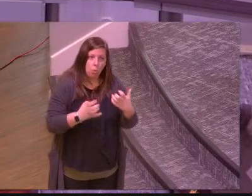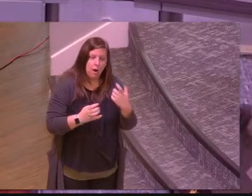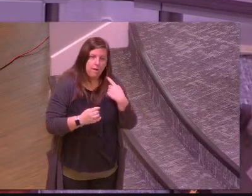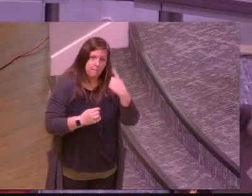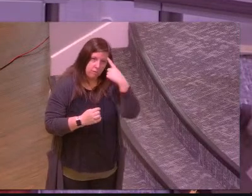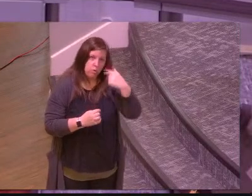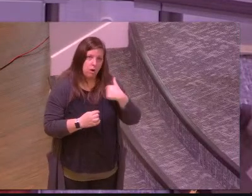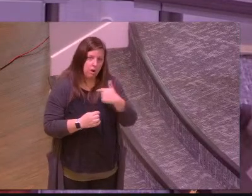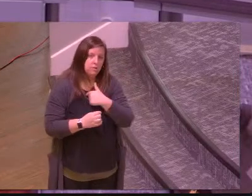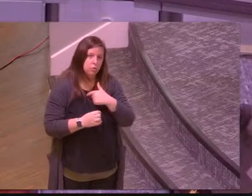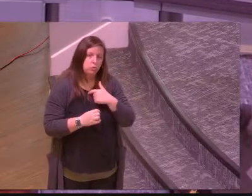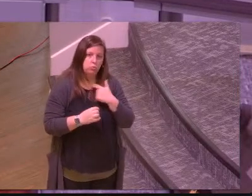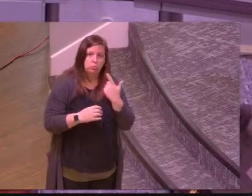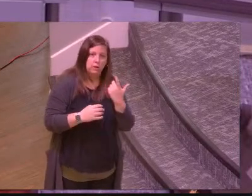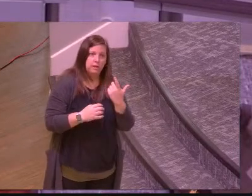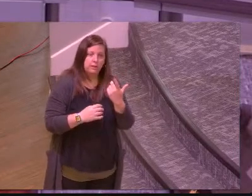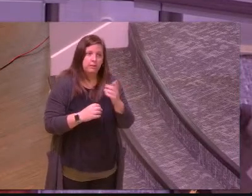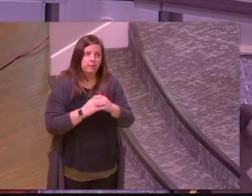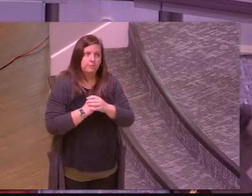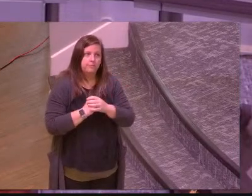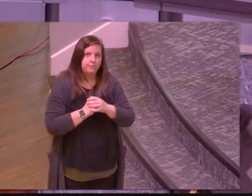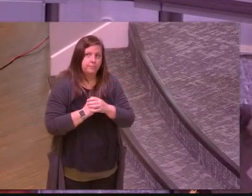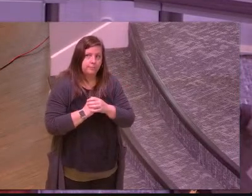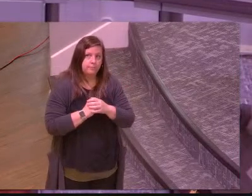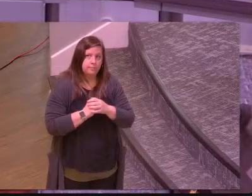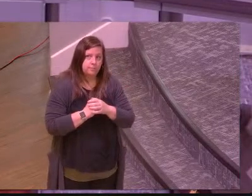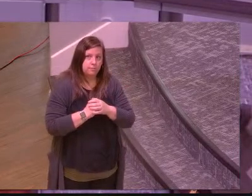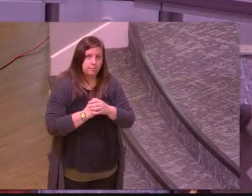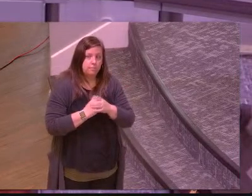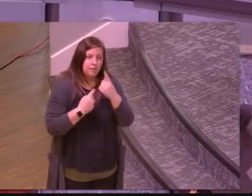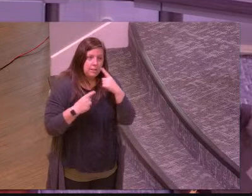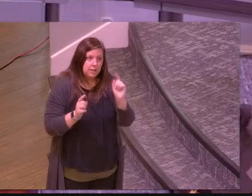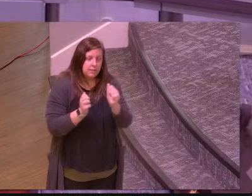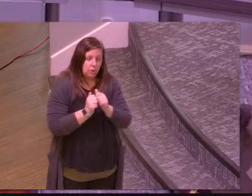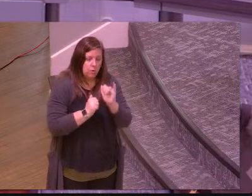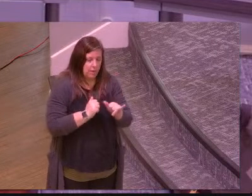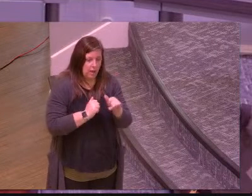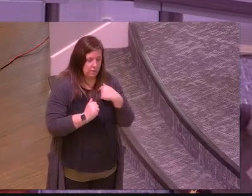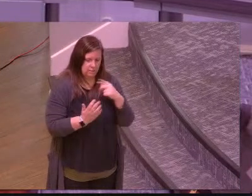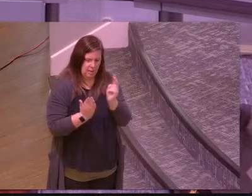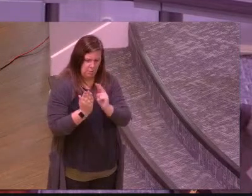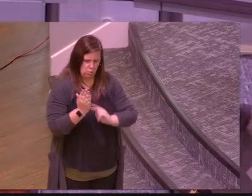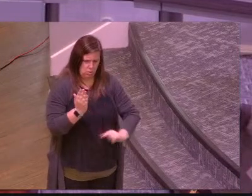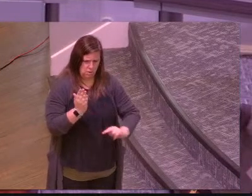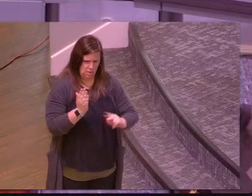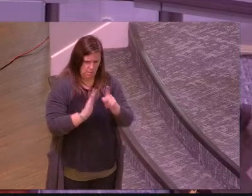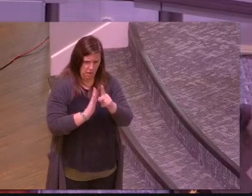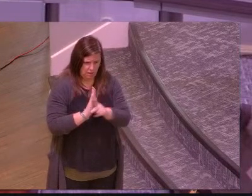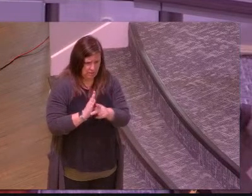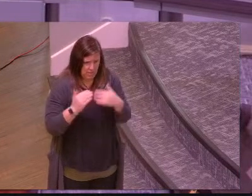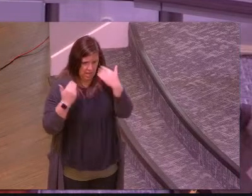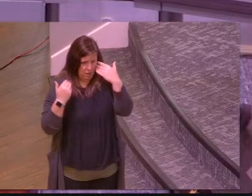current policies, I have no assurance that we're even following our policies anymore. So